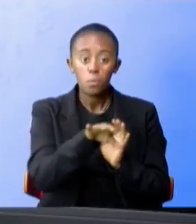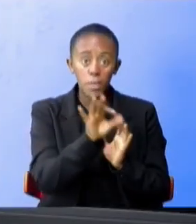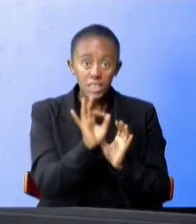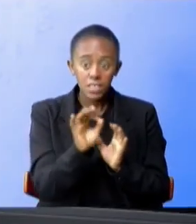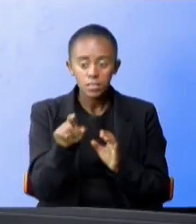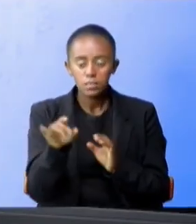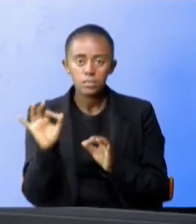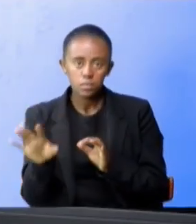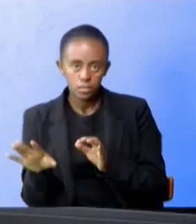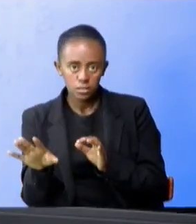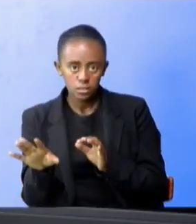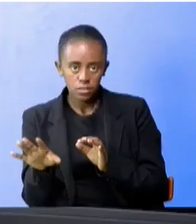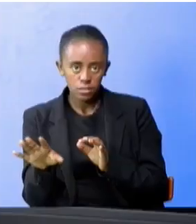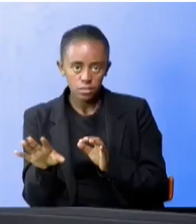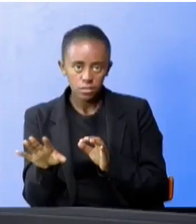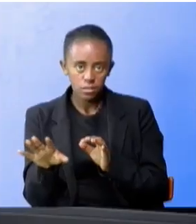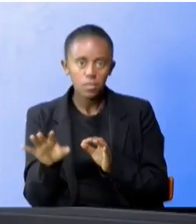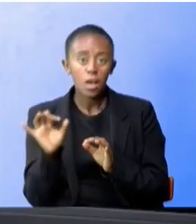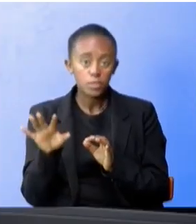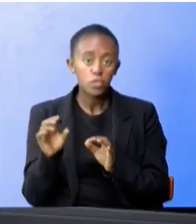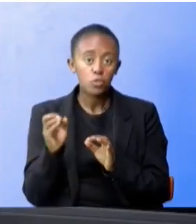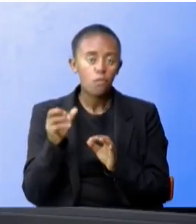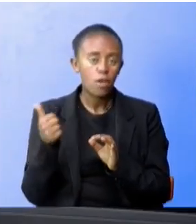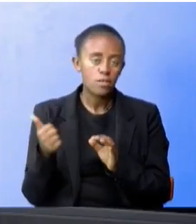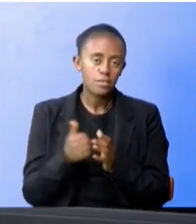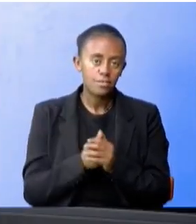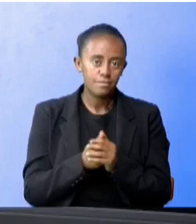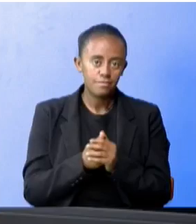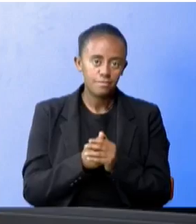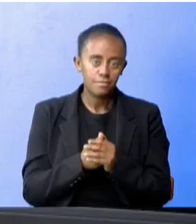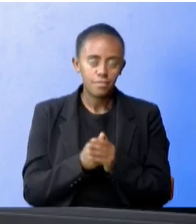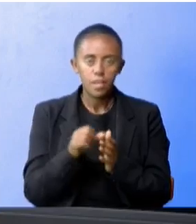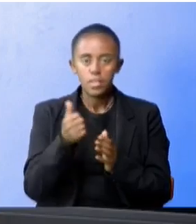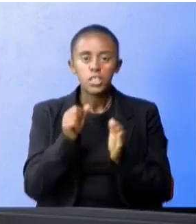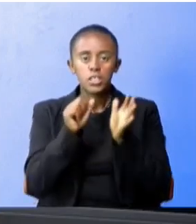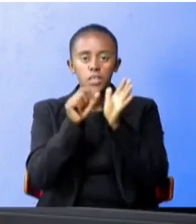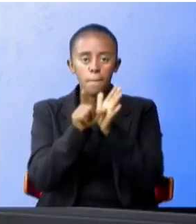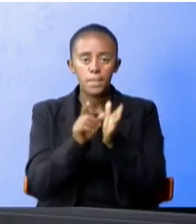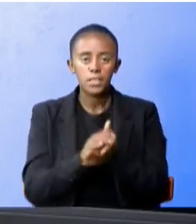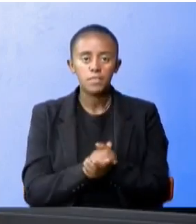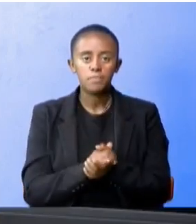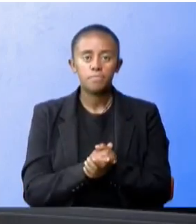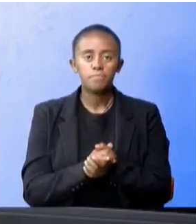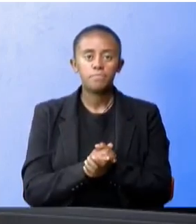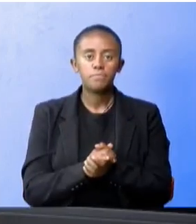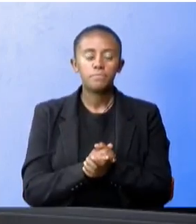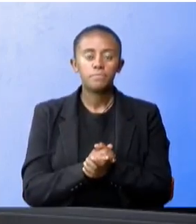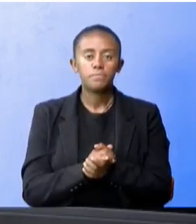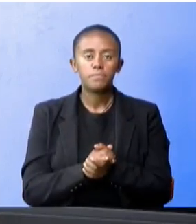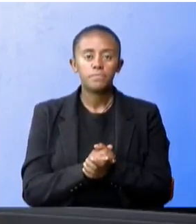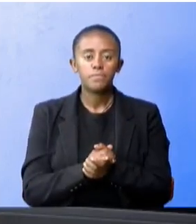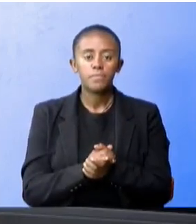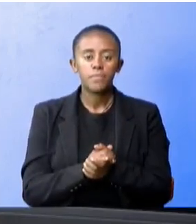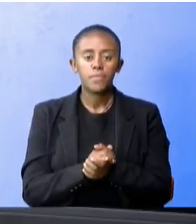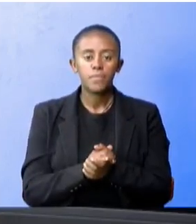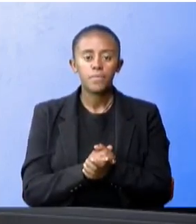one means the absence of another. Another example,